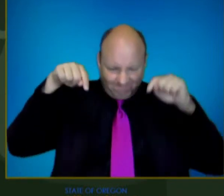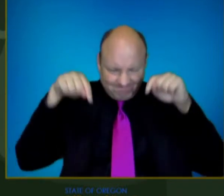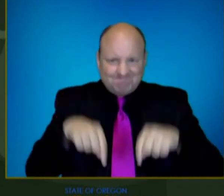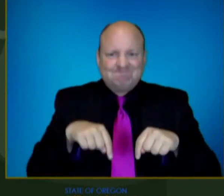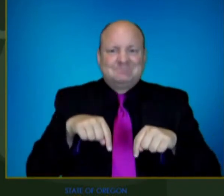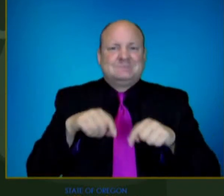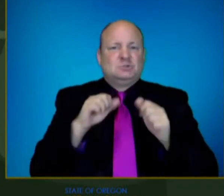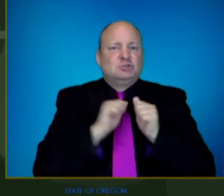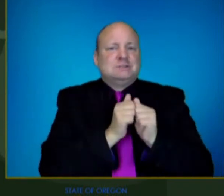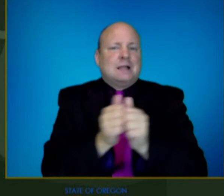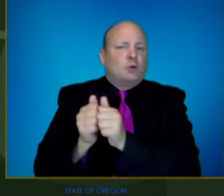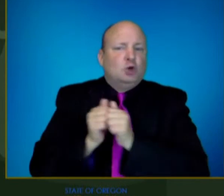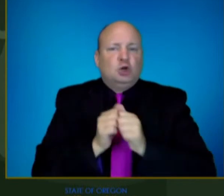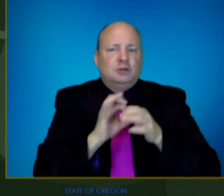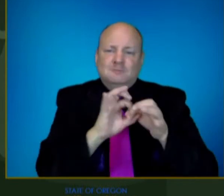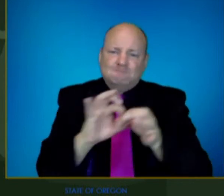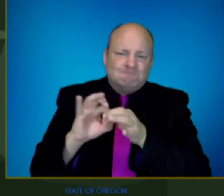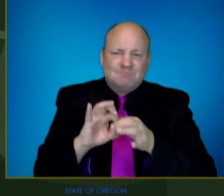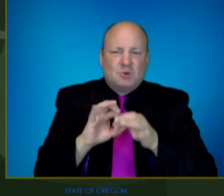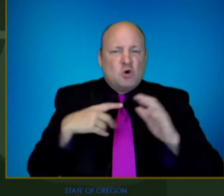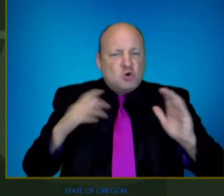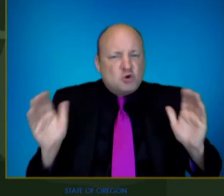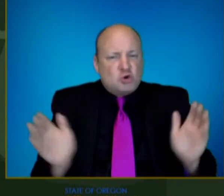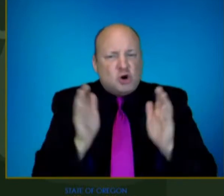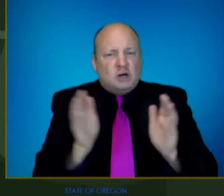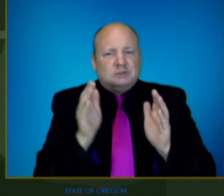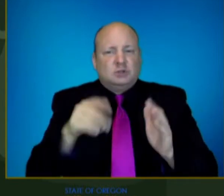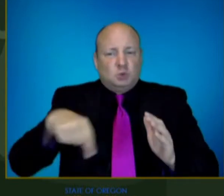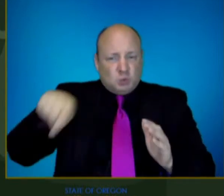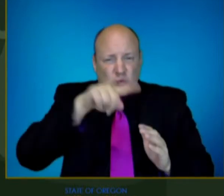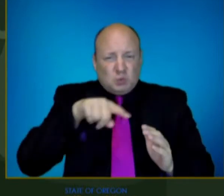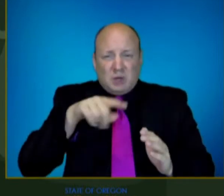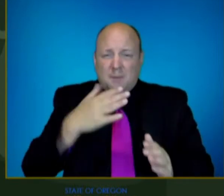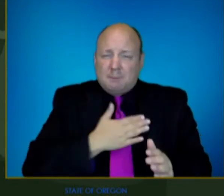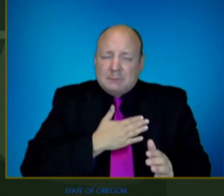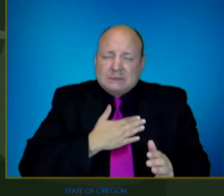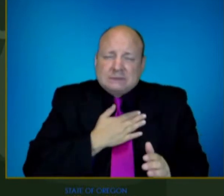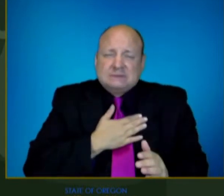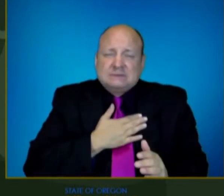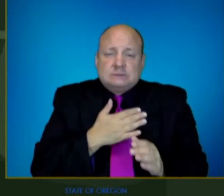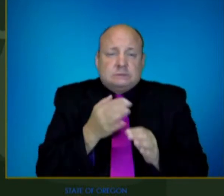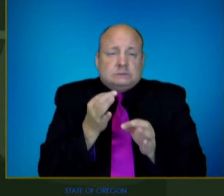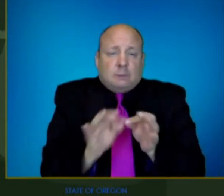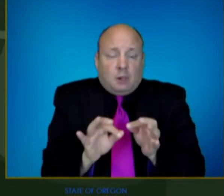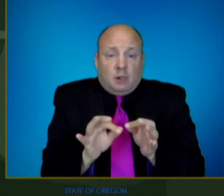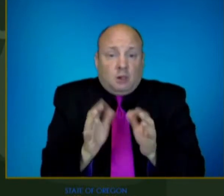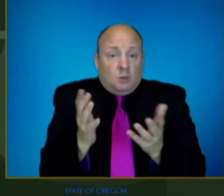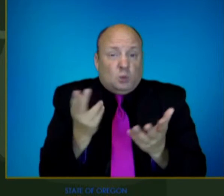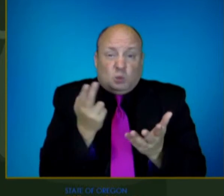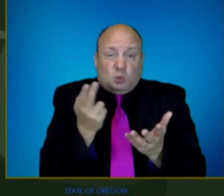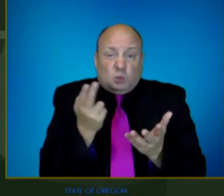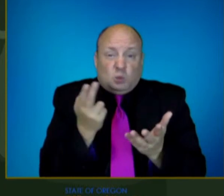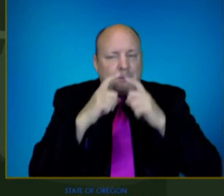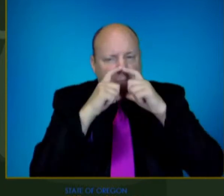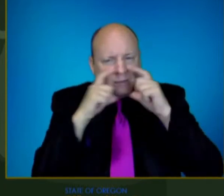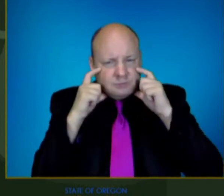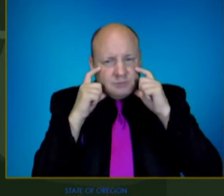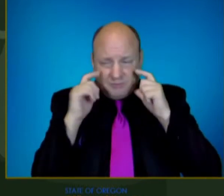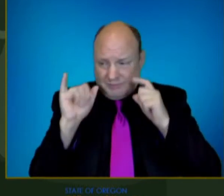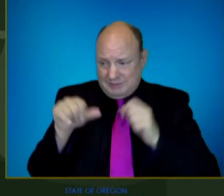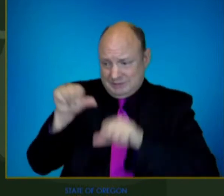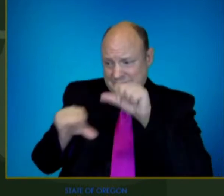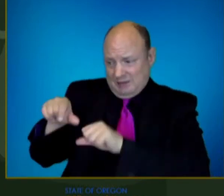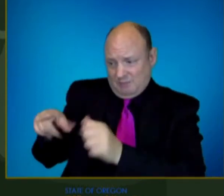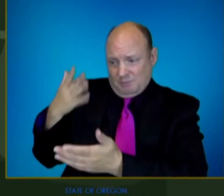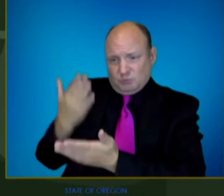encourage Oregonians to take this simple action. It's scientifically based to slow the spread of